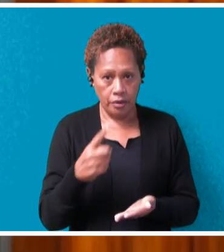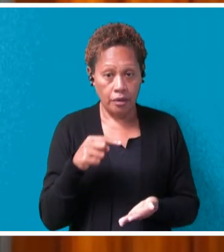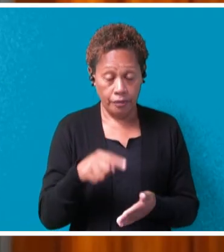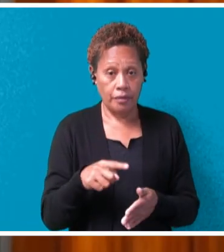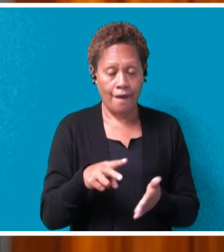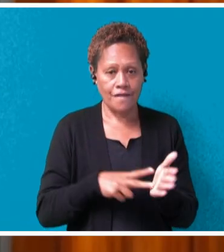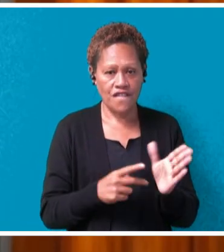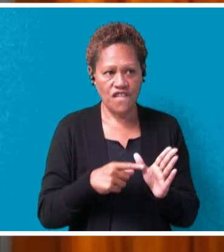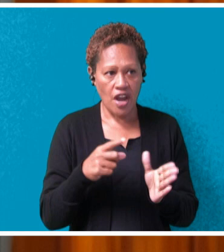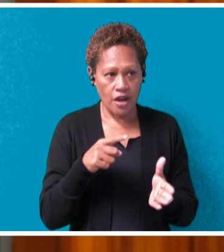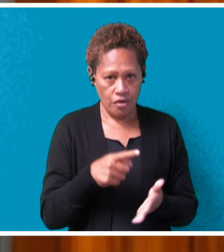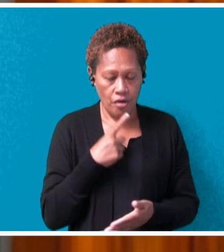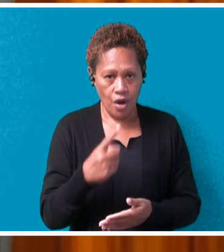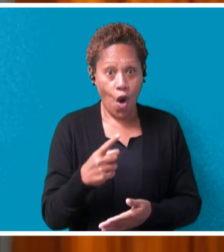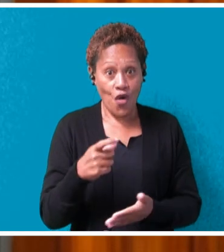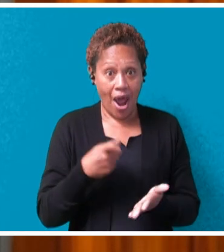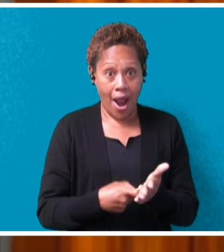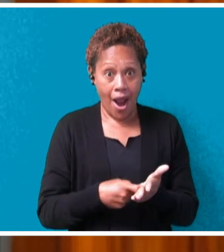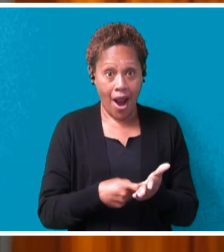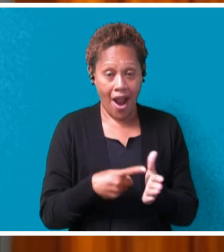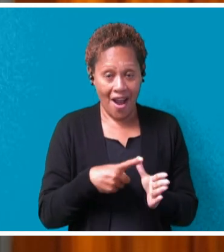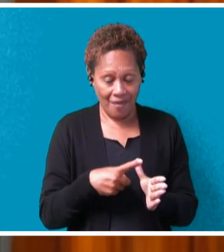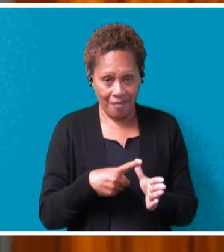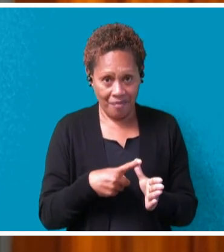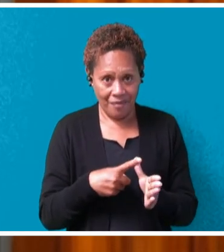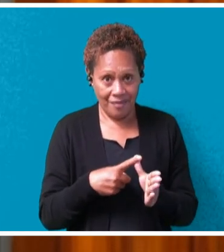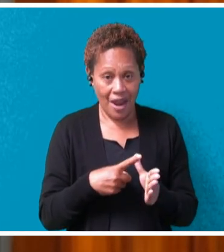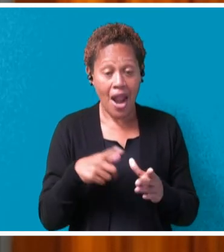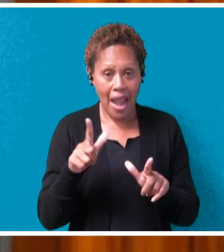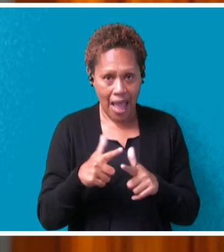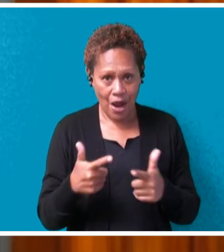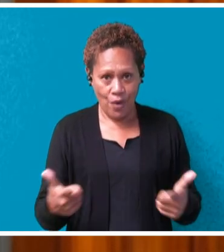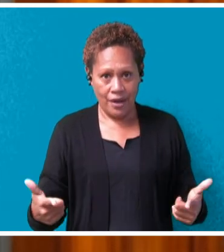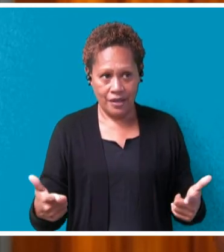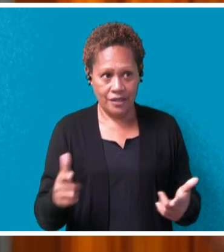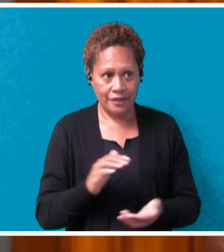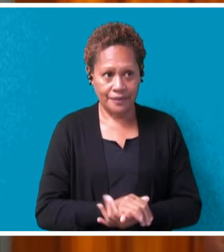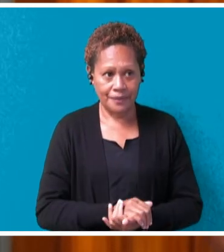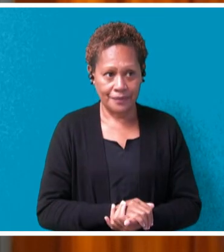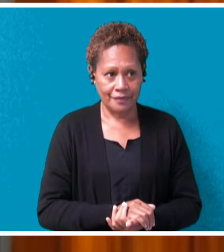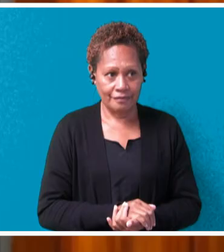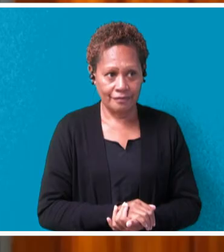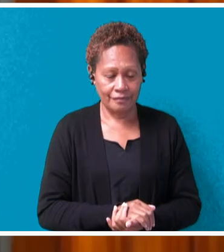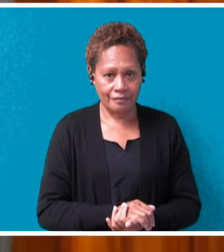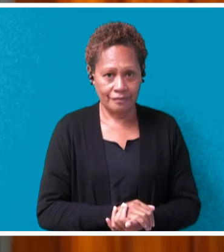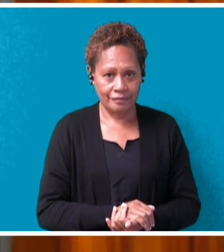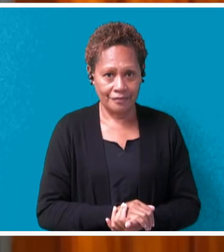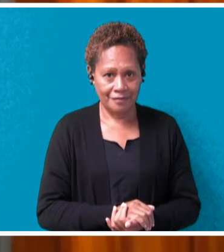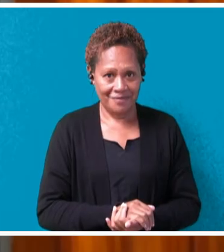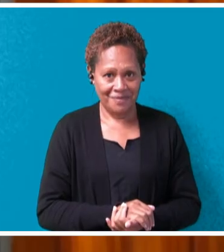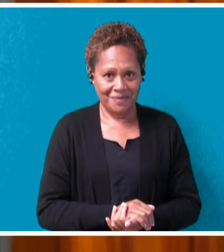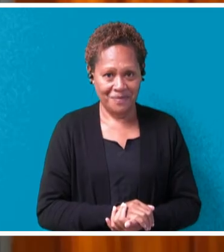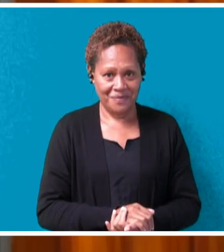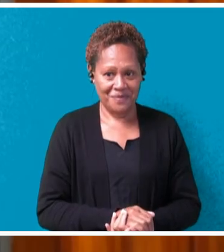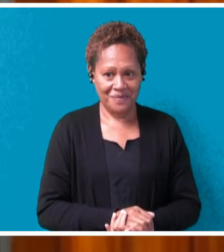Vanua in our Ra dialect. And bukui ke rausa kana kay dini ba kay lobar na maram na minsta ni